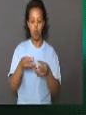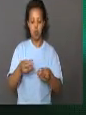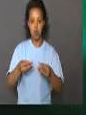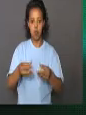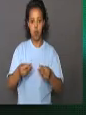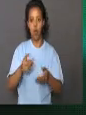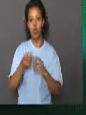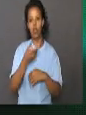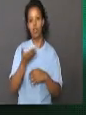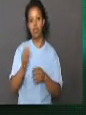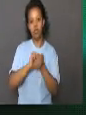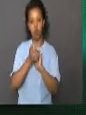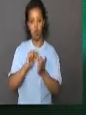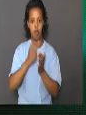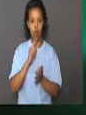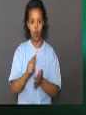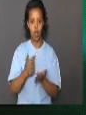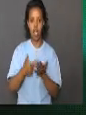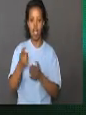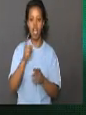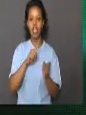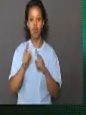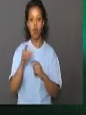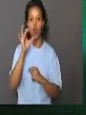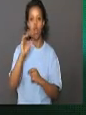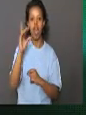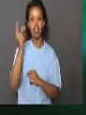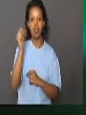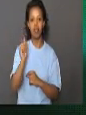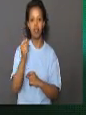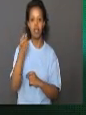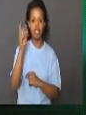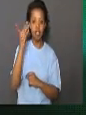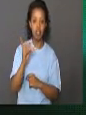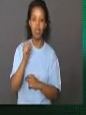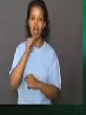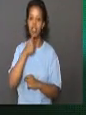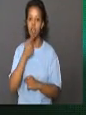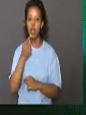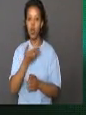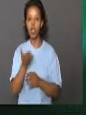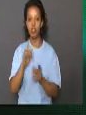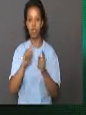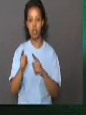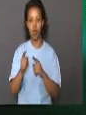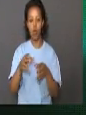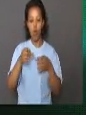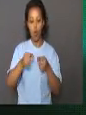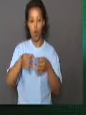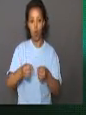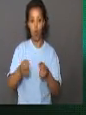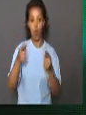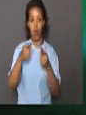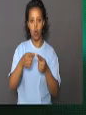Lactic acid is what gives yogurt its thicker consistency, as well as